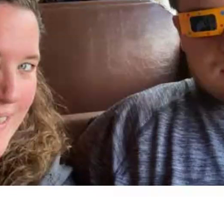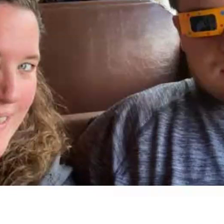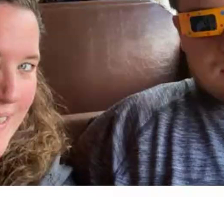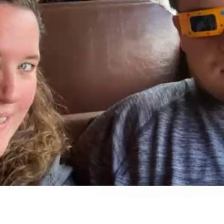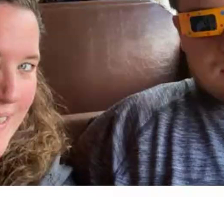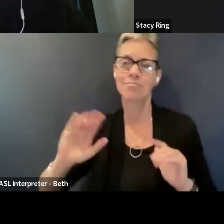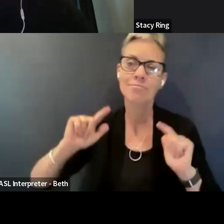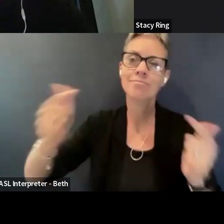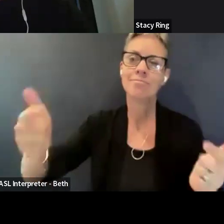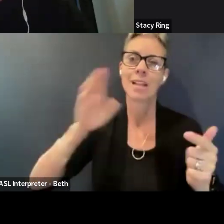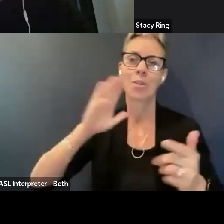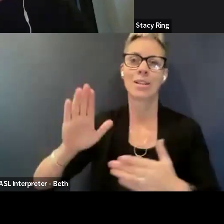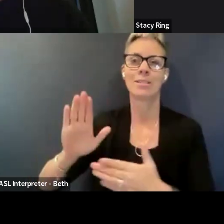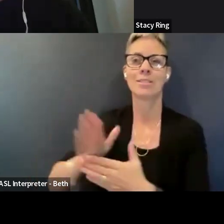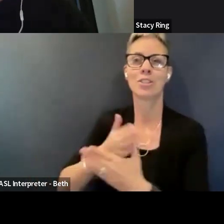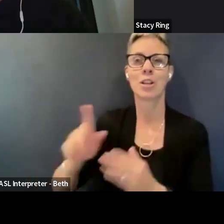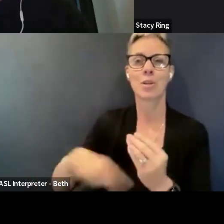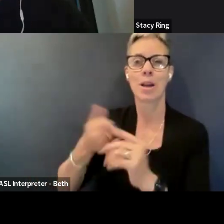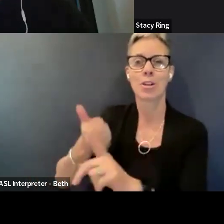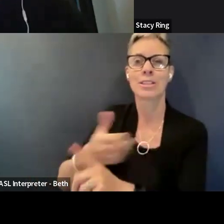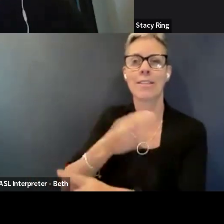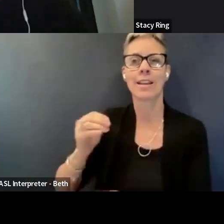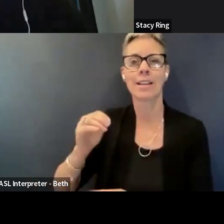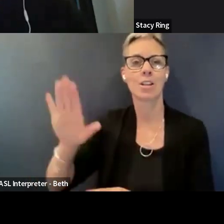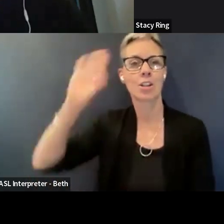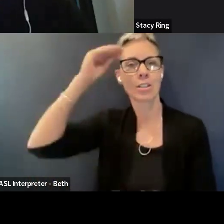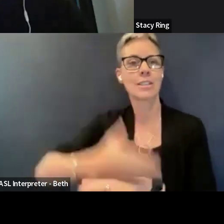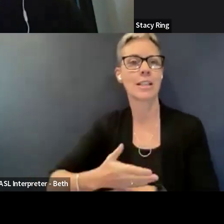share about you and Alex. Thank you.